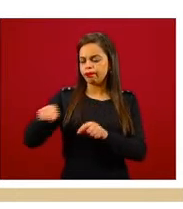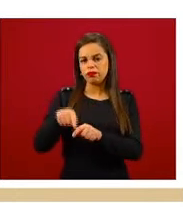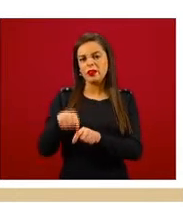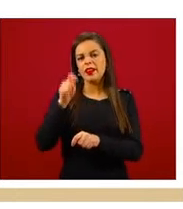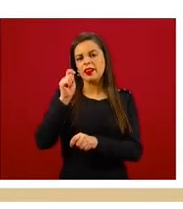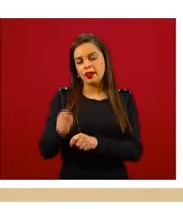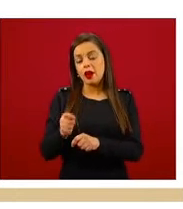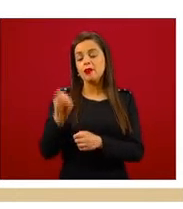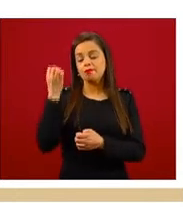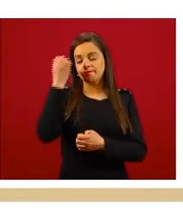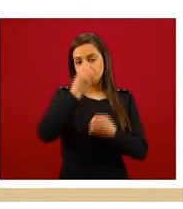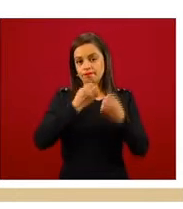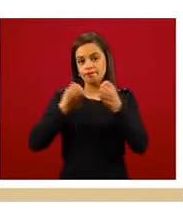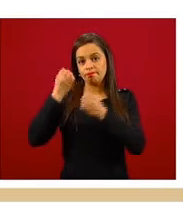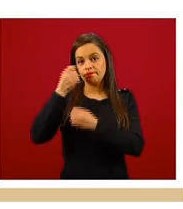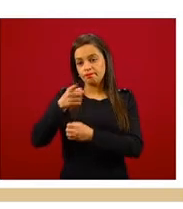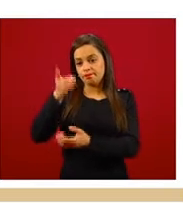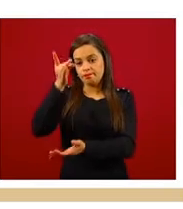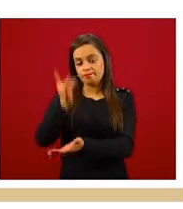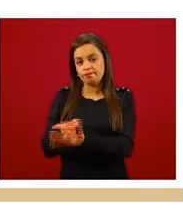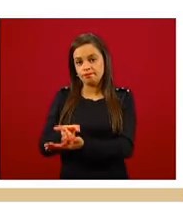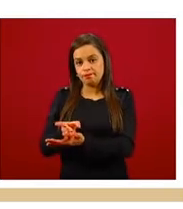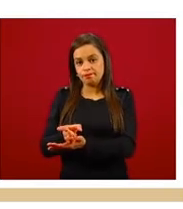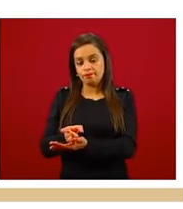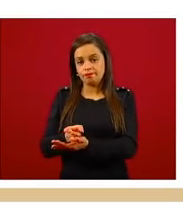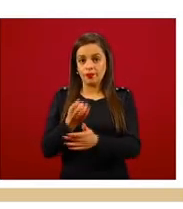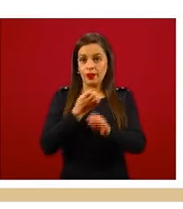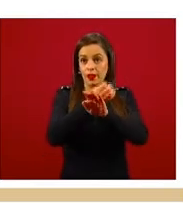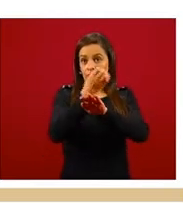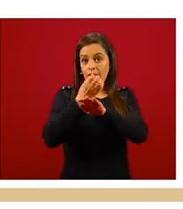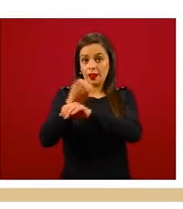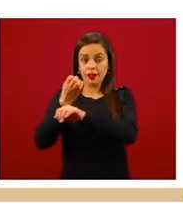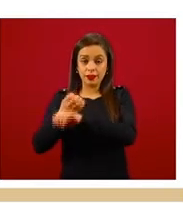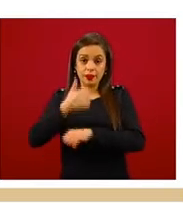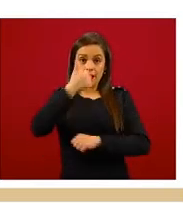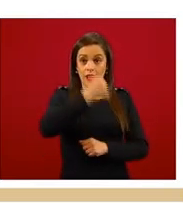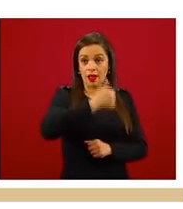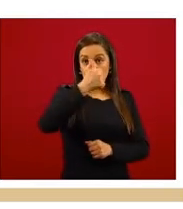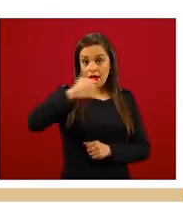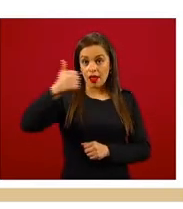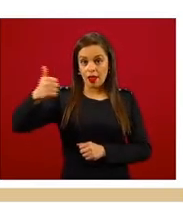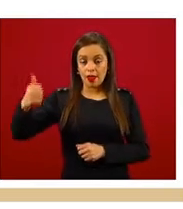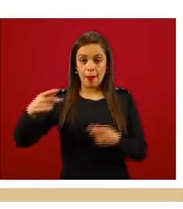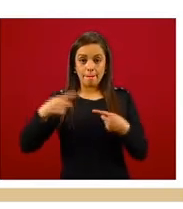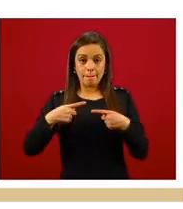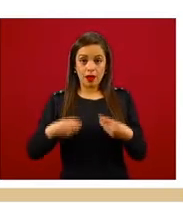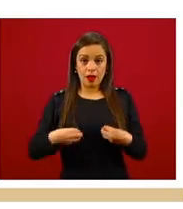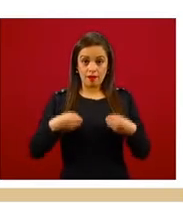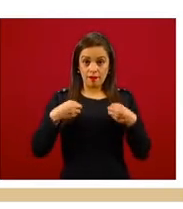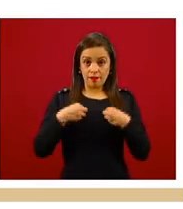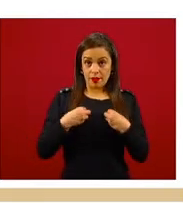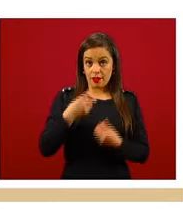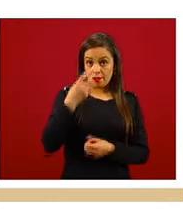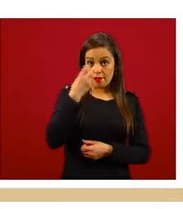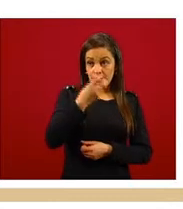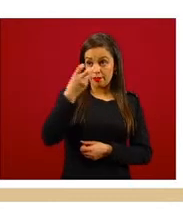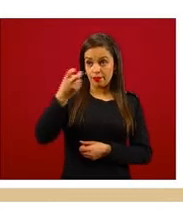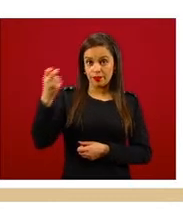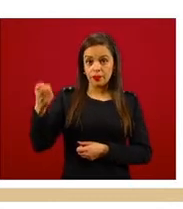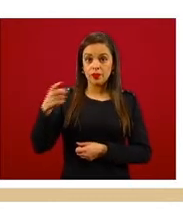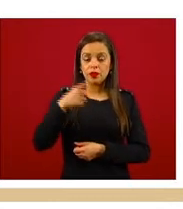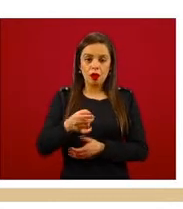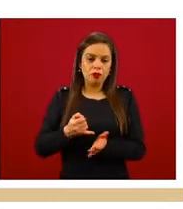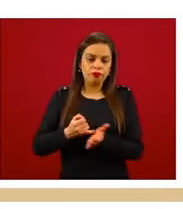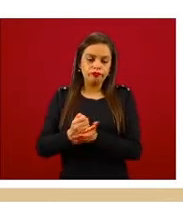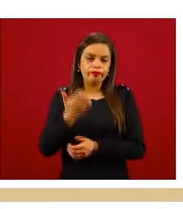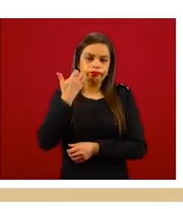we de have análisis decided to específico establish para it que as cada the entidad analytics federativa, que point cada estado, so que that cada each ciudadano que state ha and each decidido moverse citizen por that